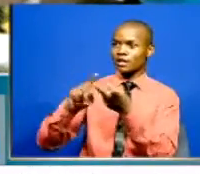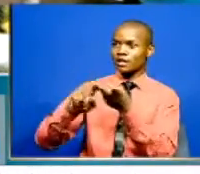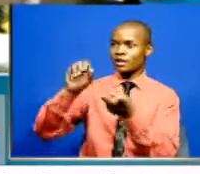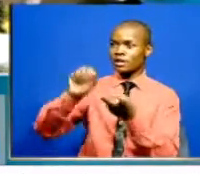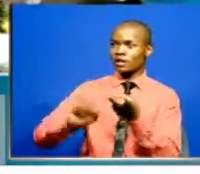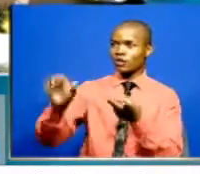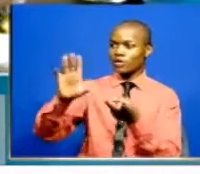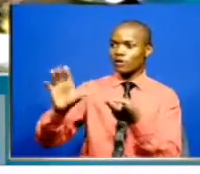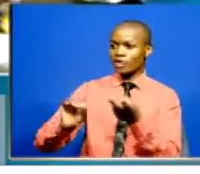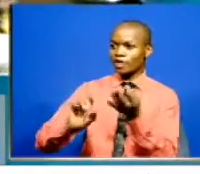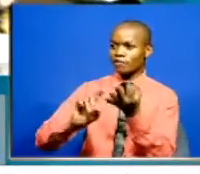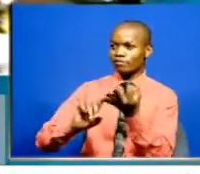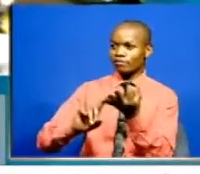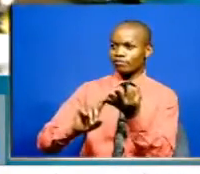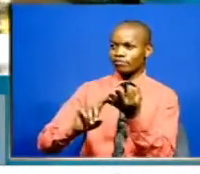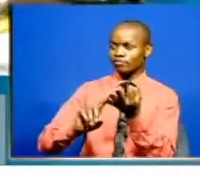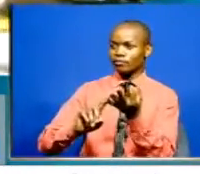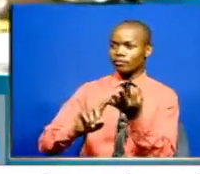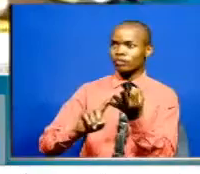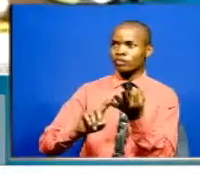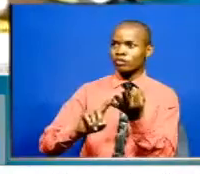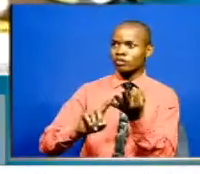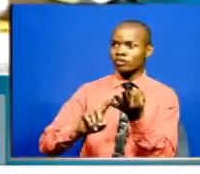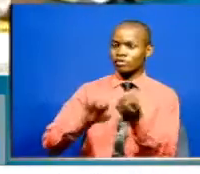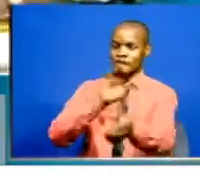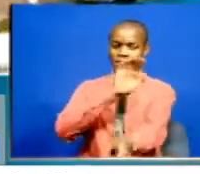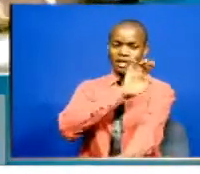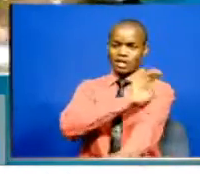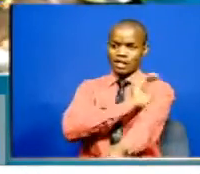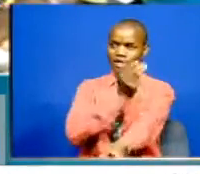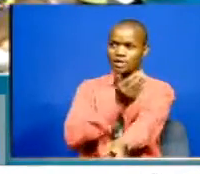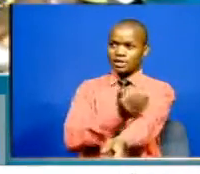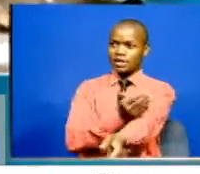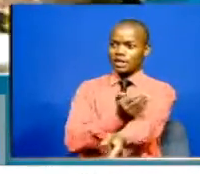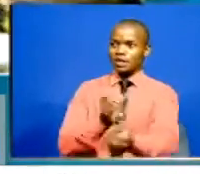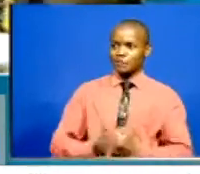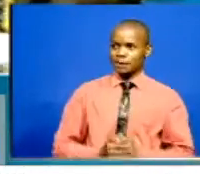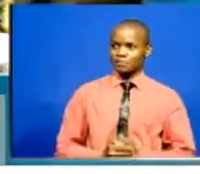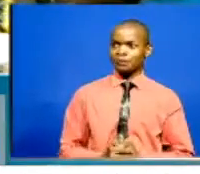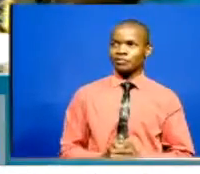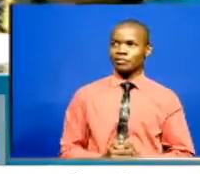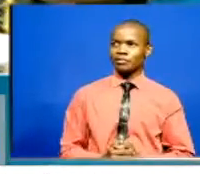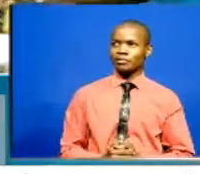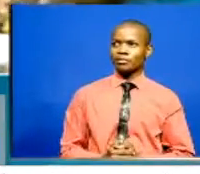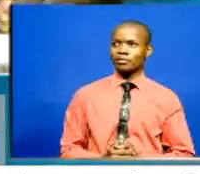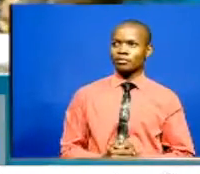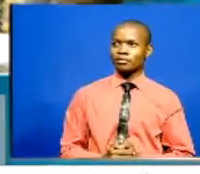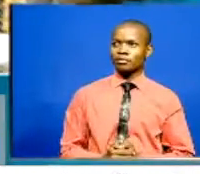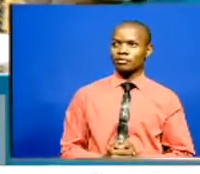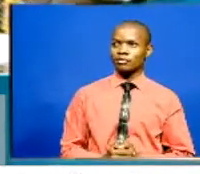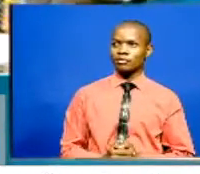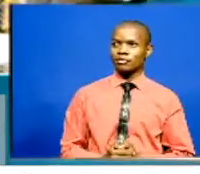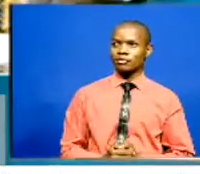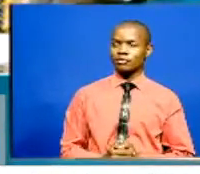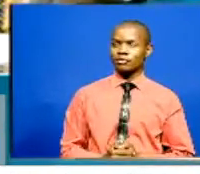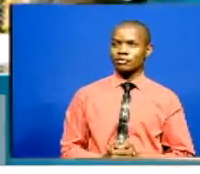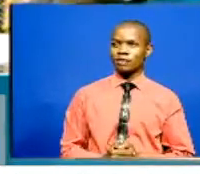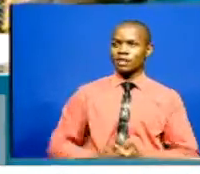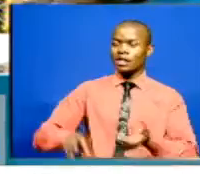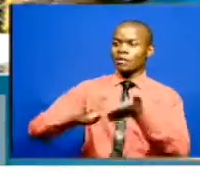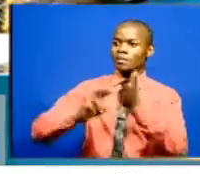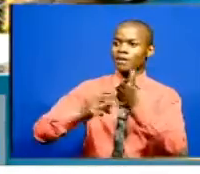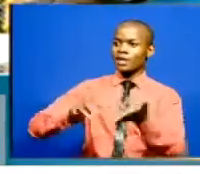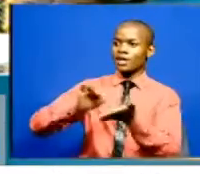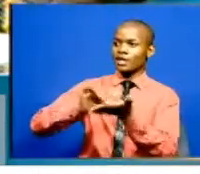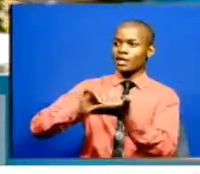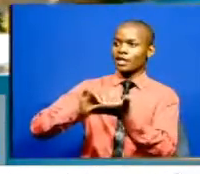Africa, uh-huh, and also Nigeria. Uh-huh. I think this is not to say that other countries are